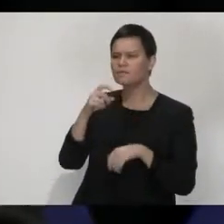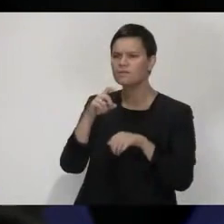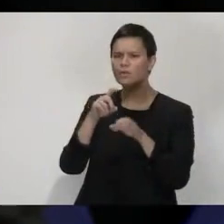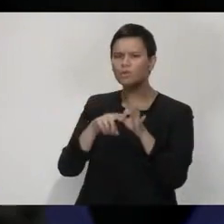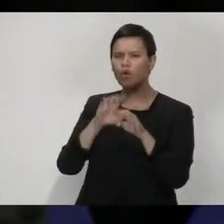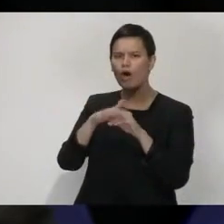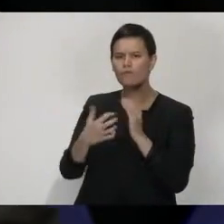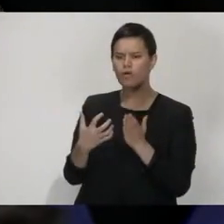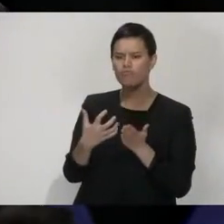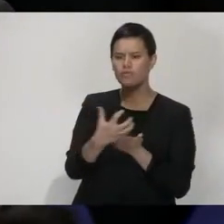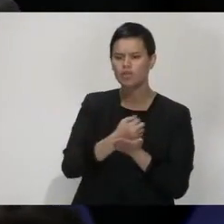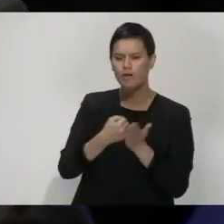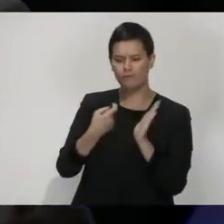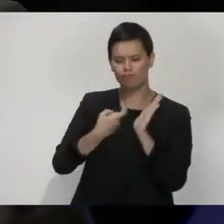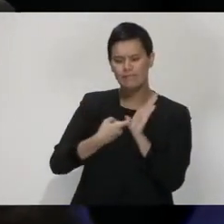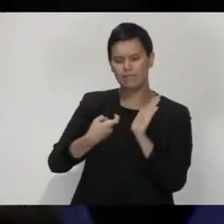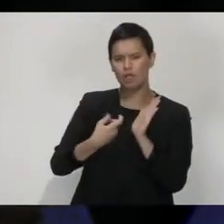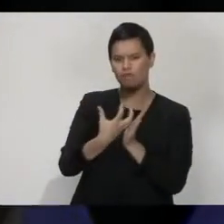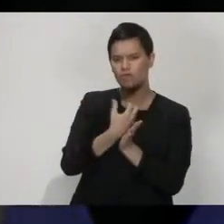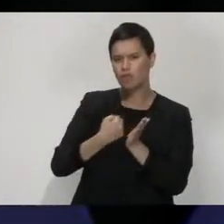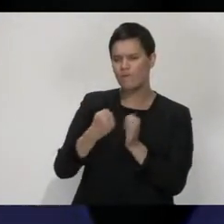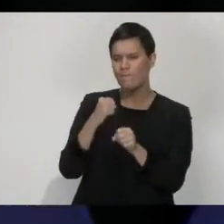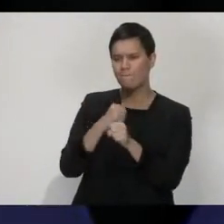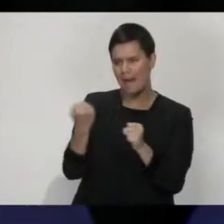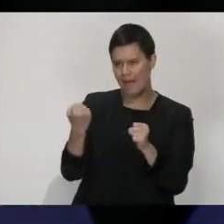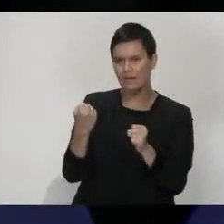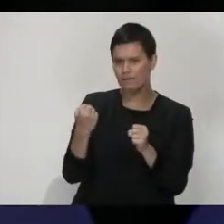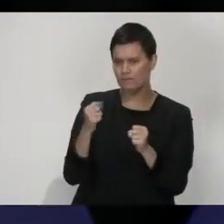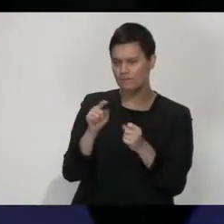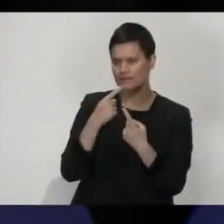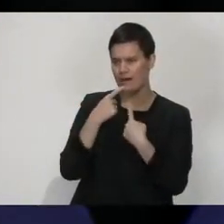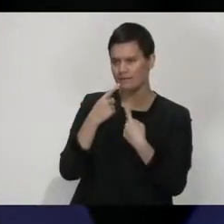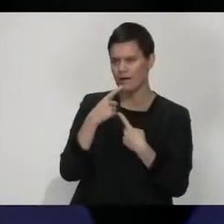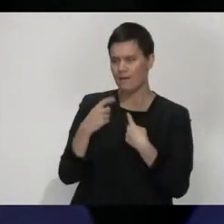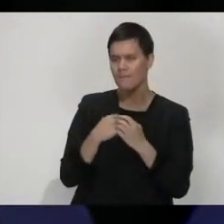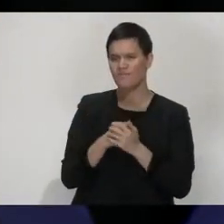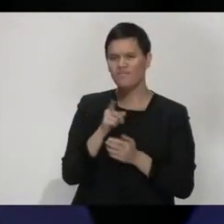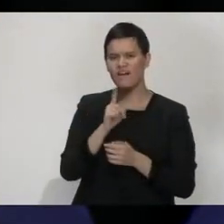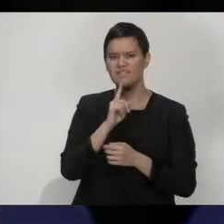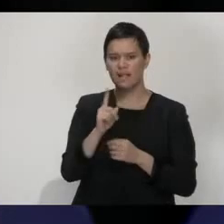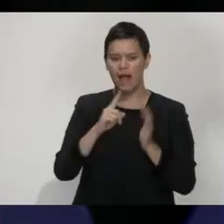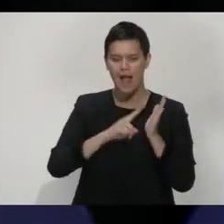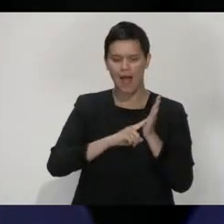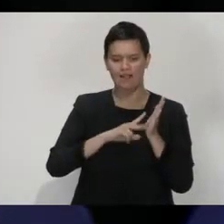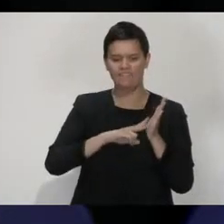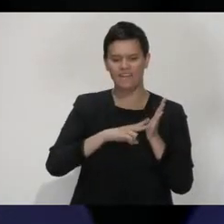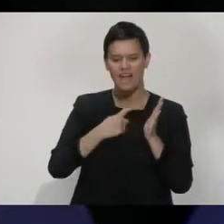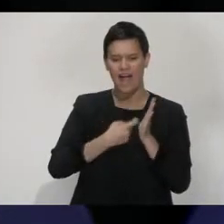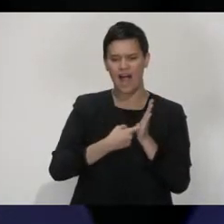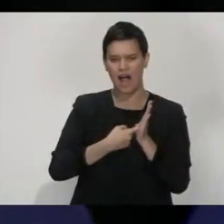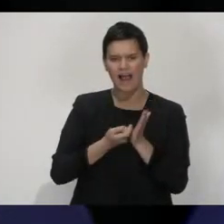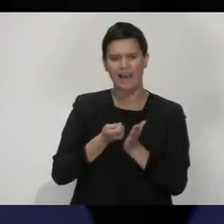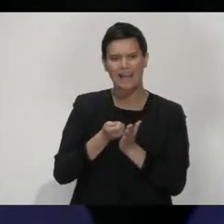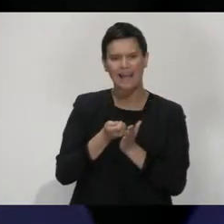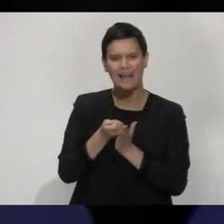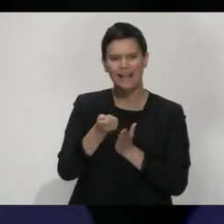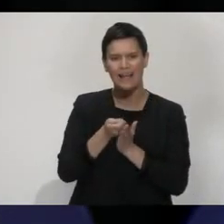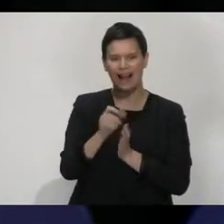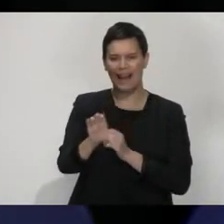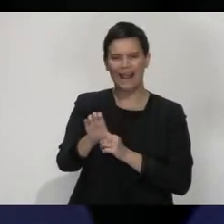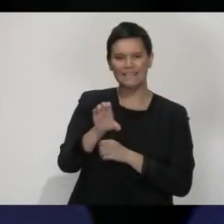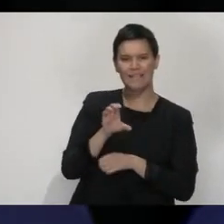lending data. According to this, in July, the value of high LVR lending to investors more than